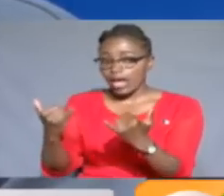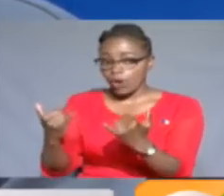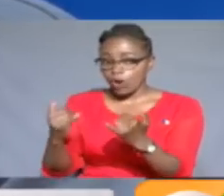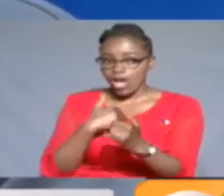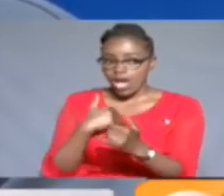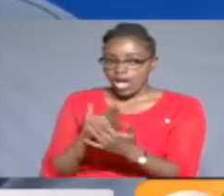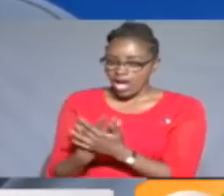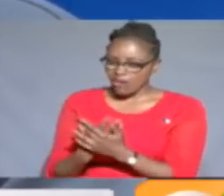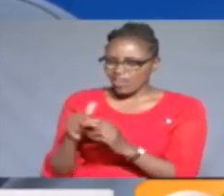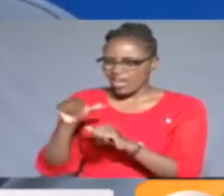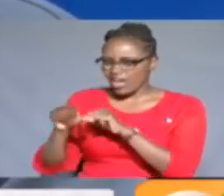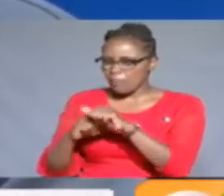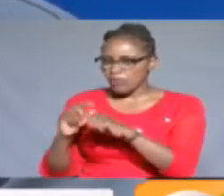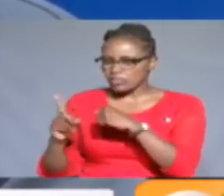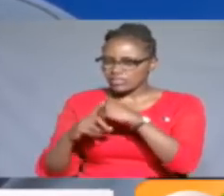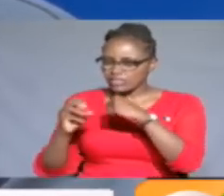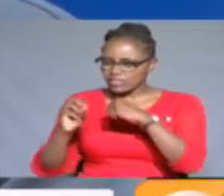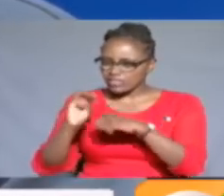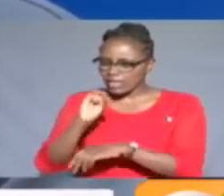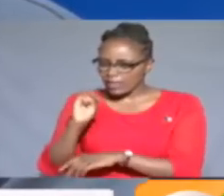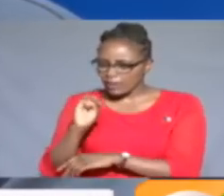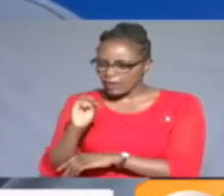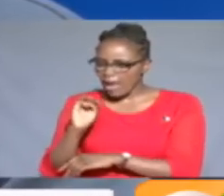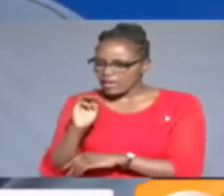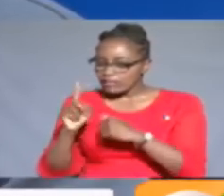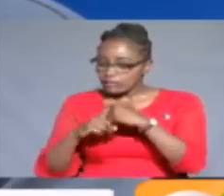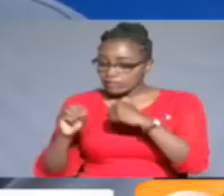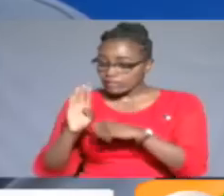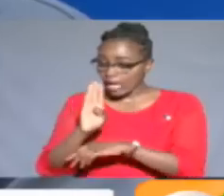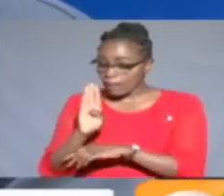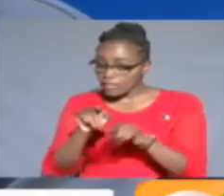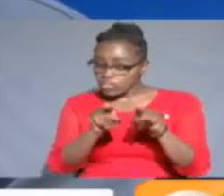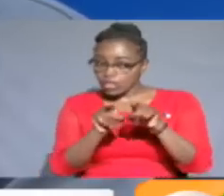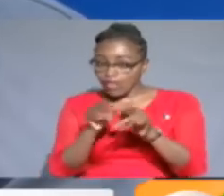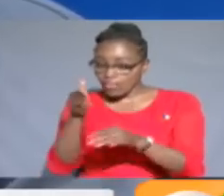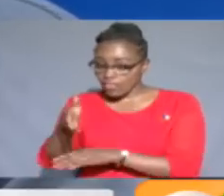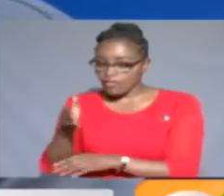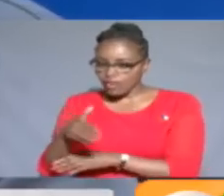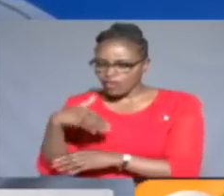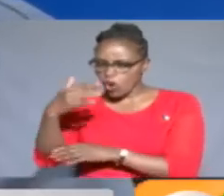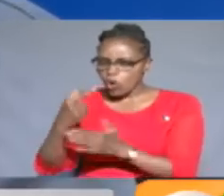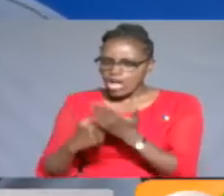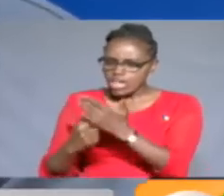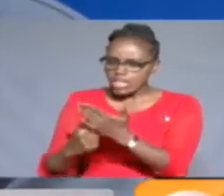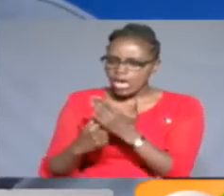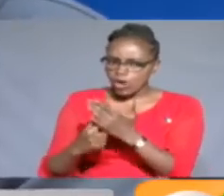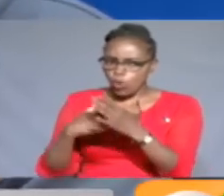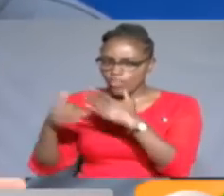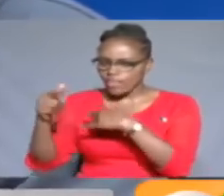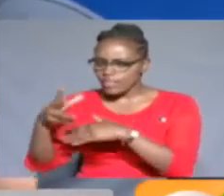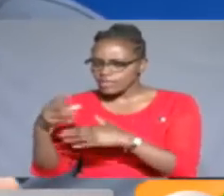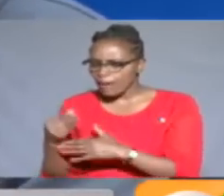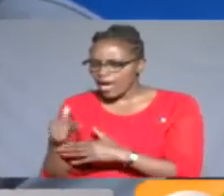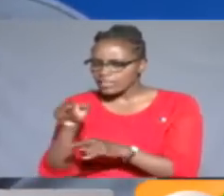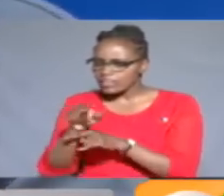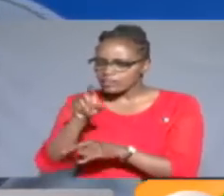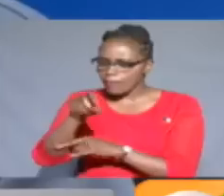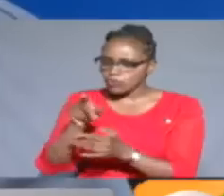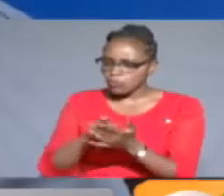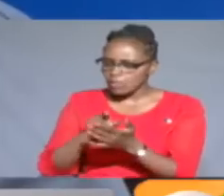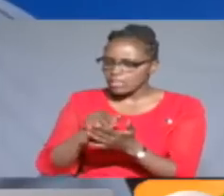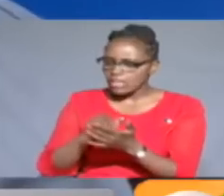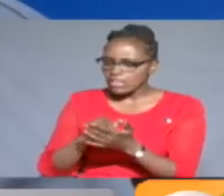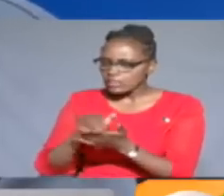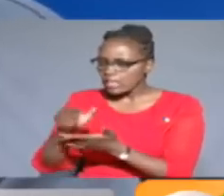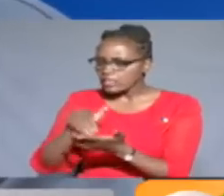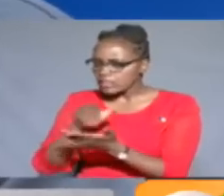about 60 billion shillings that goes to the Minister of Health. There has been endless debates as to whether that kind of amount should be going there or not.